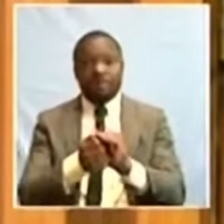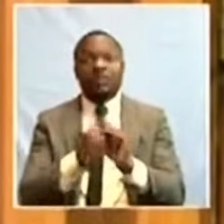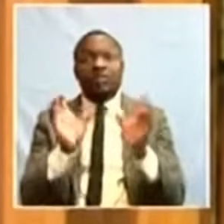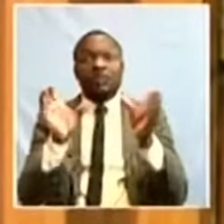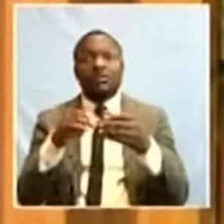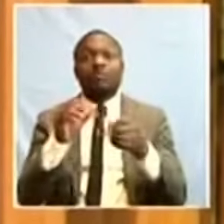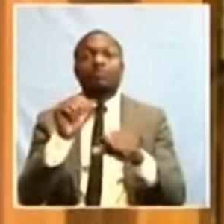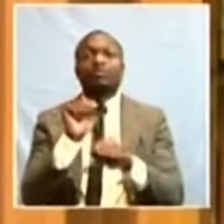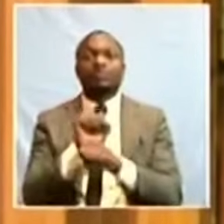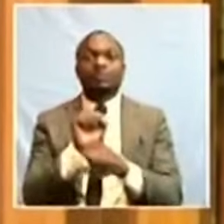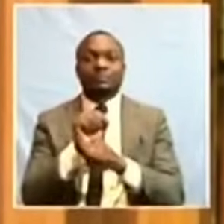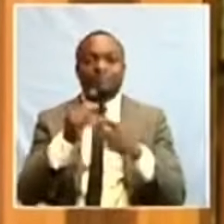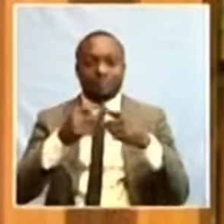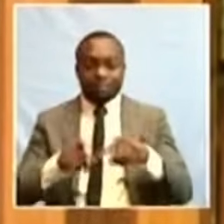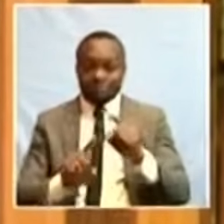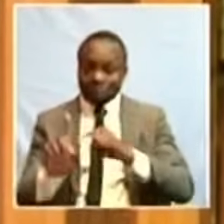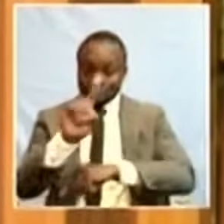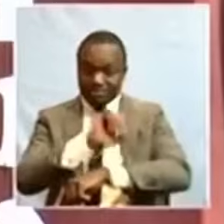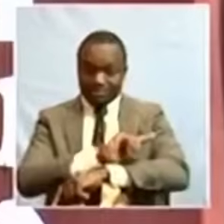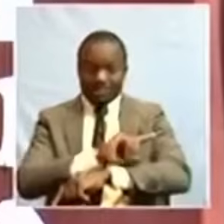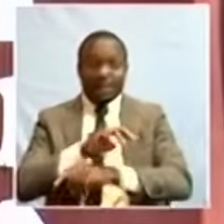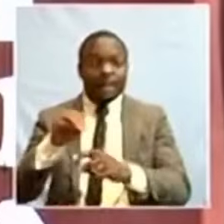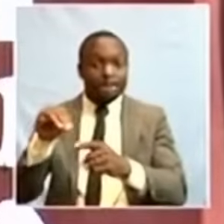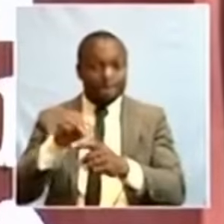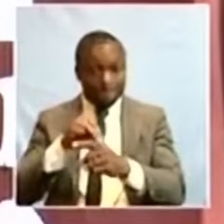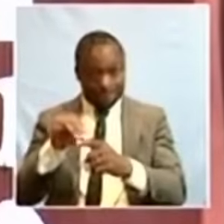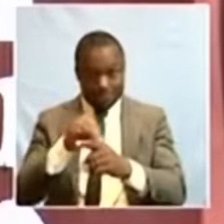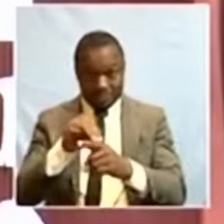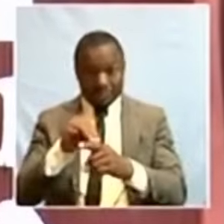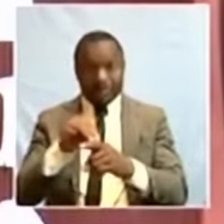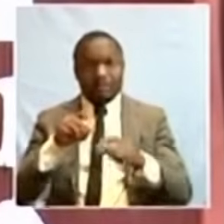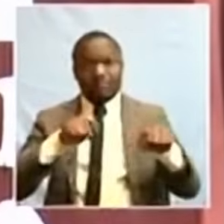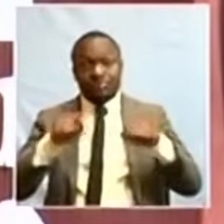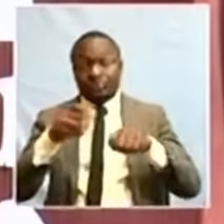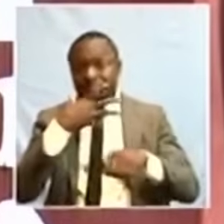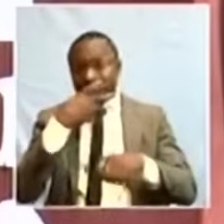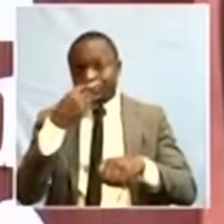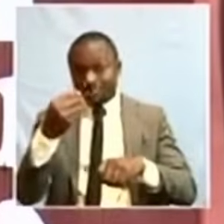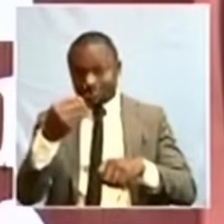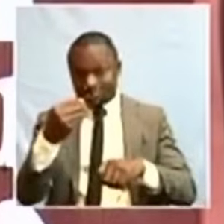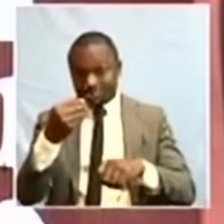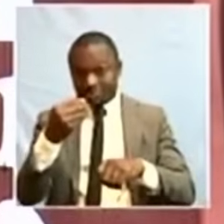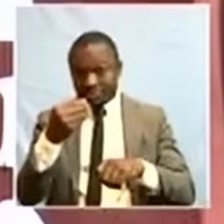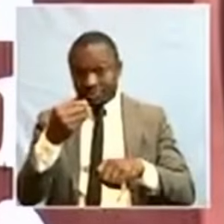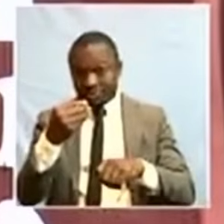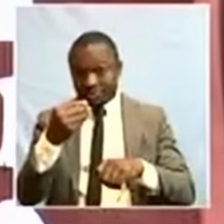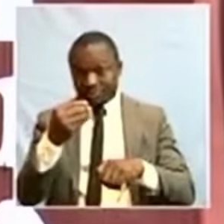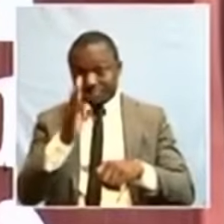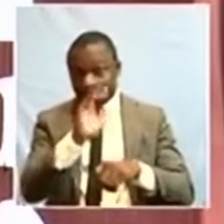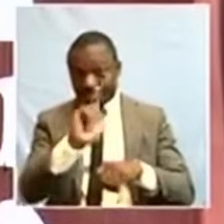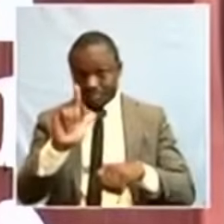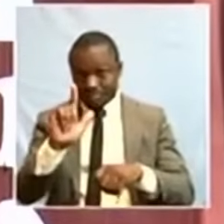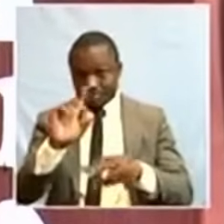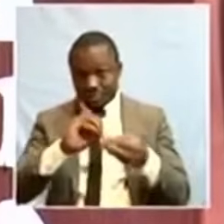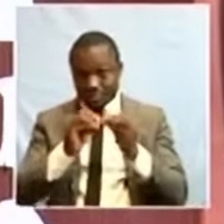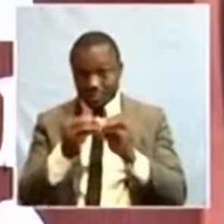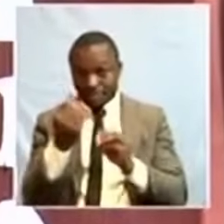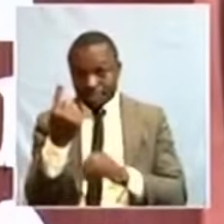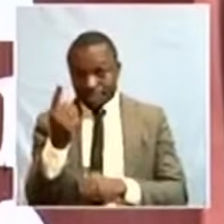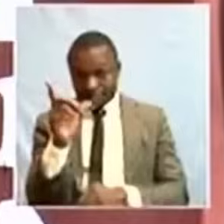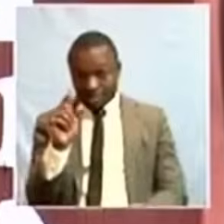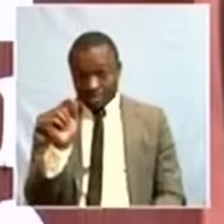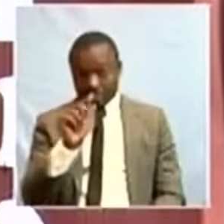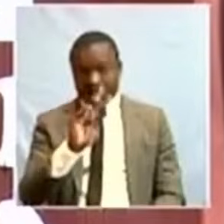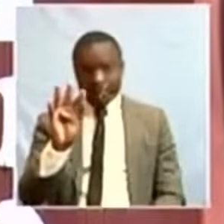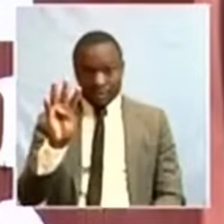to be taken today. The Minerals Regulation Commission Bill, National Assembly Bill number 1 of